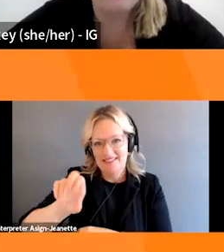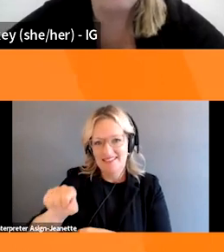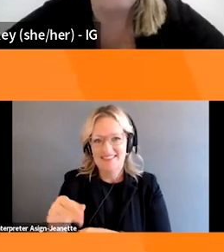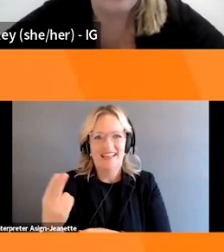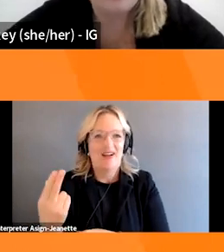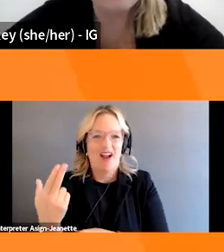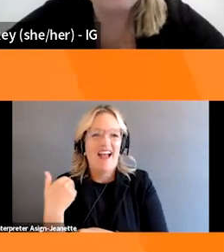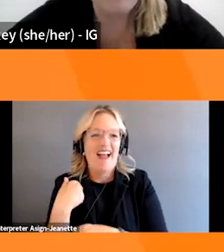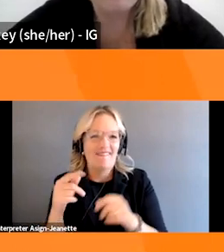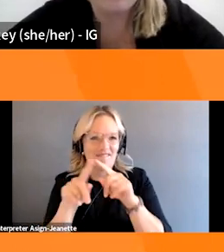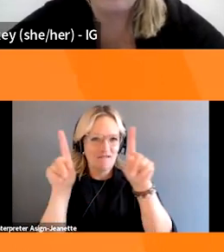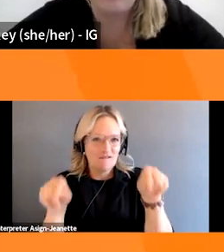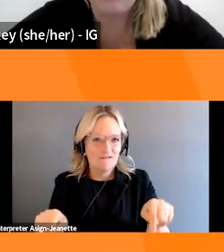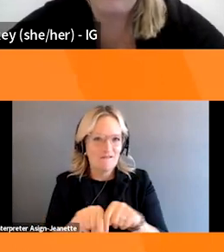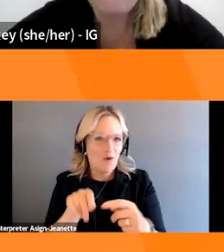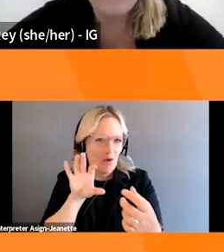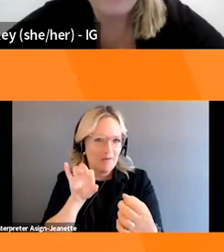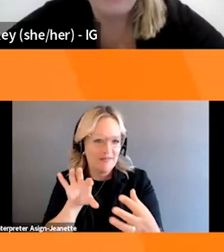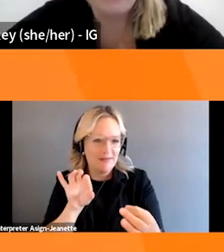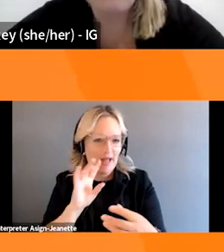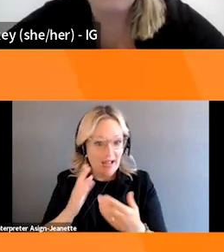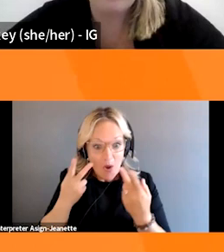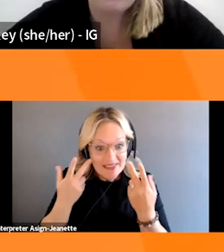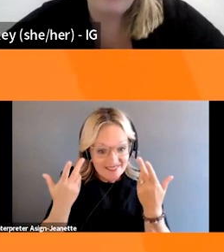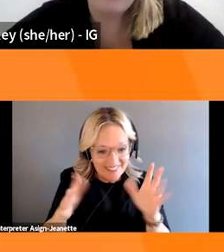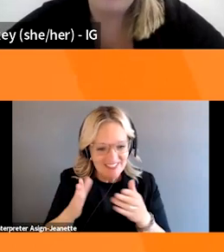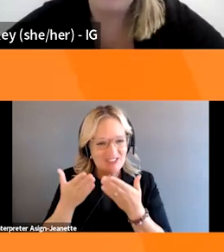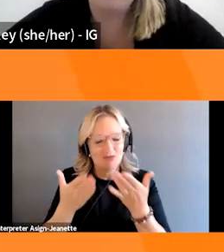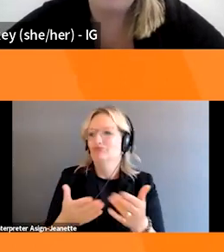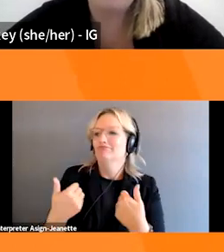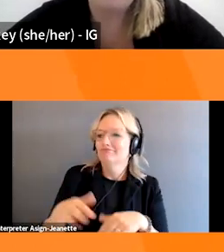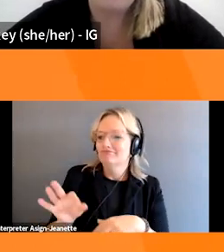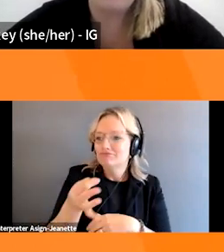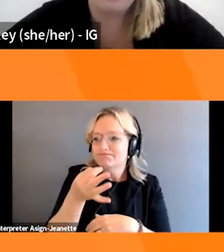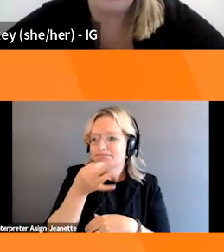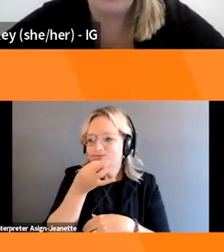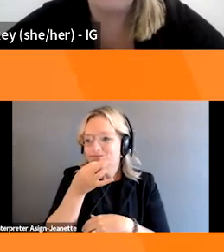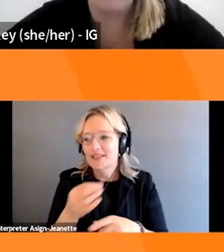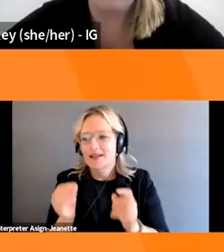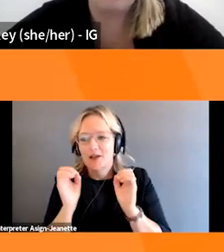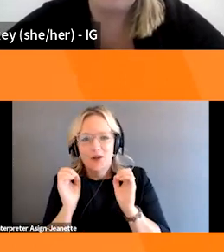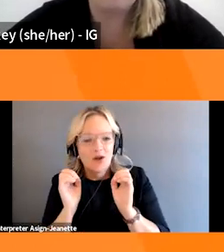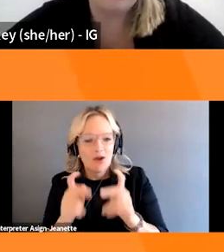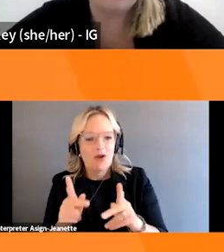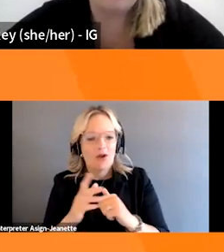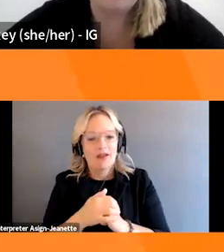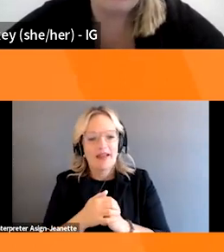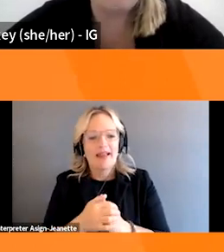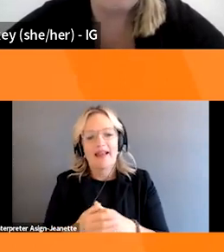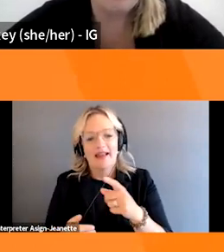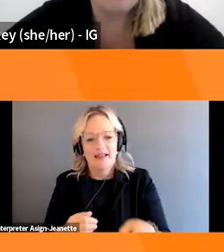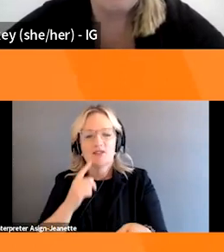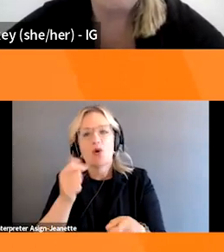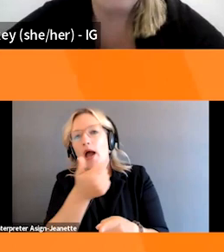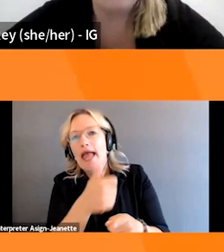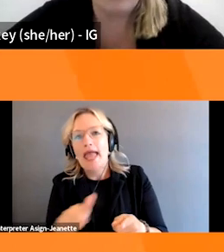link into the chat. Look at that, she's quick. Just click on it and share your thoughts on this session and on the Toolkit Tuesday series in